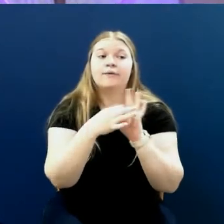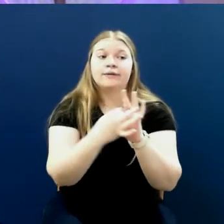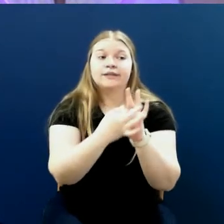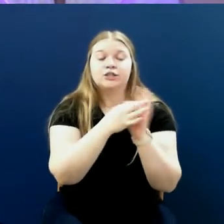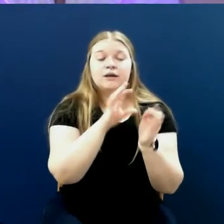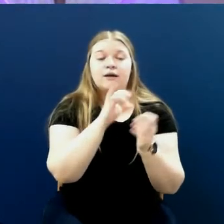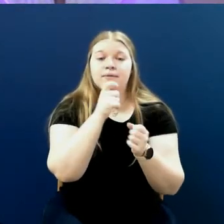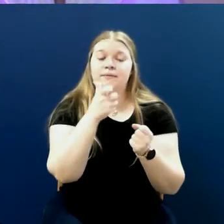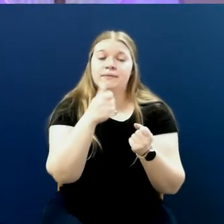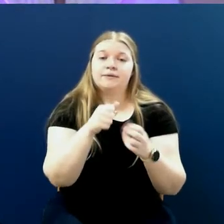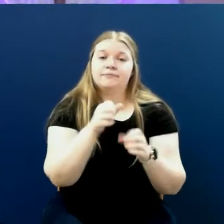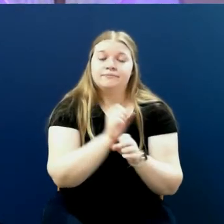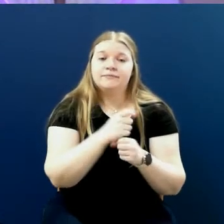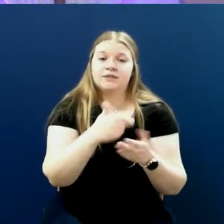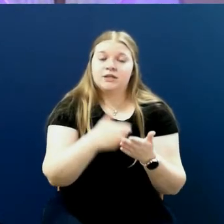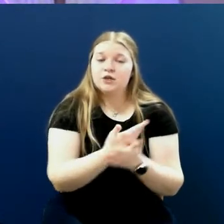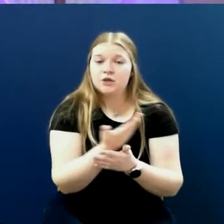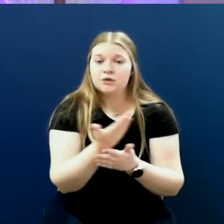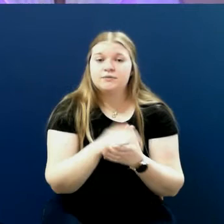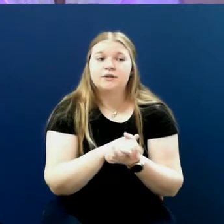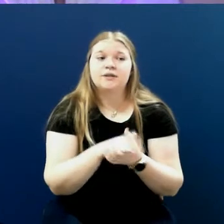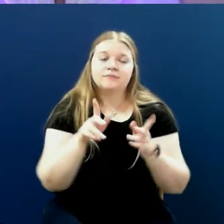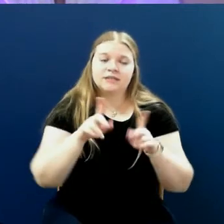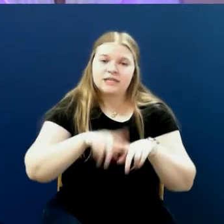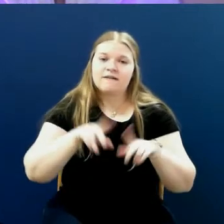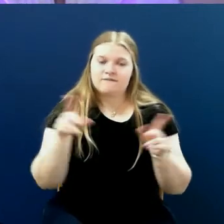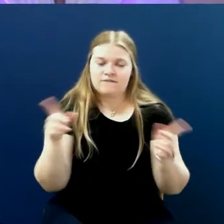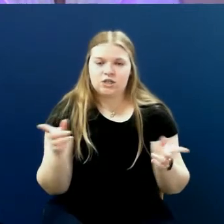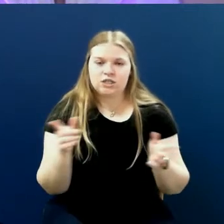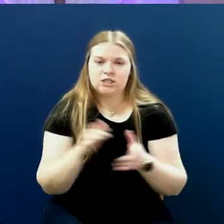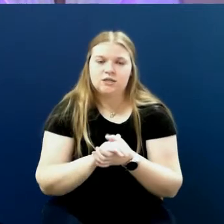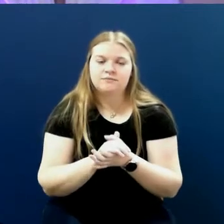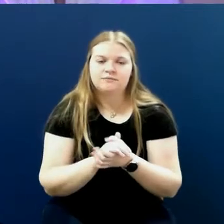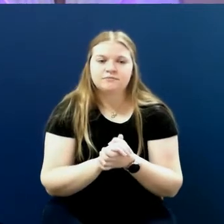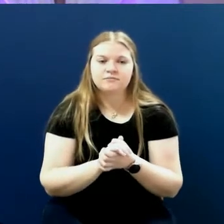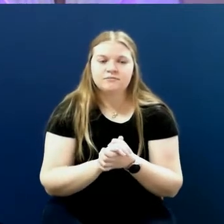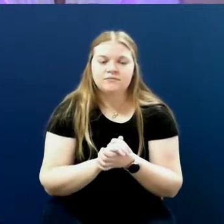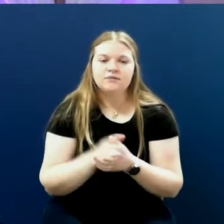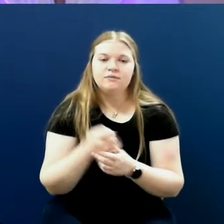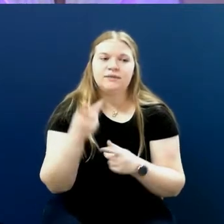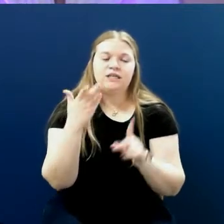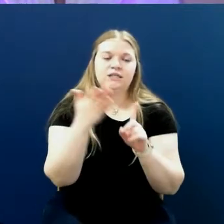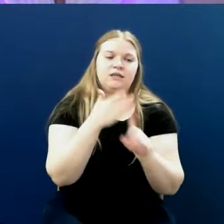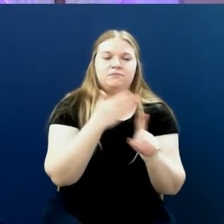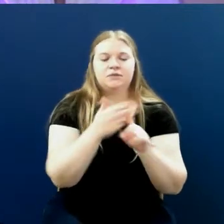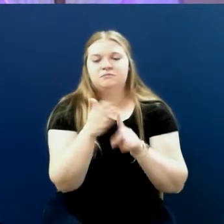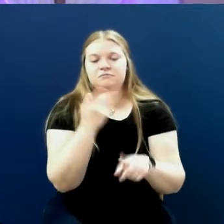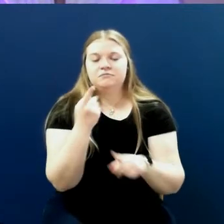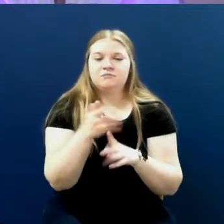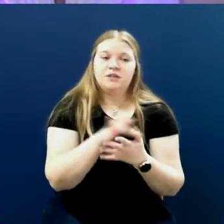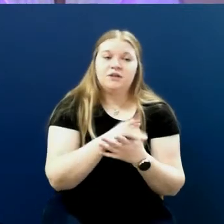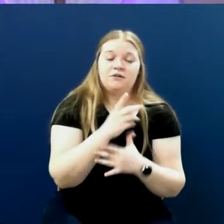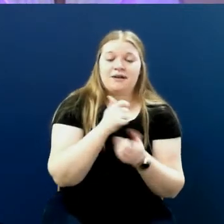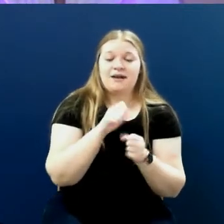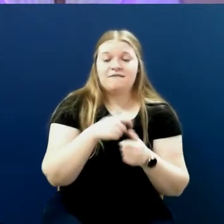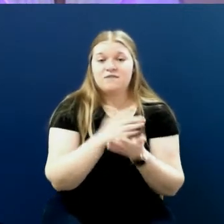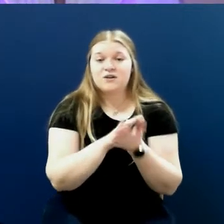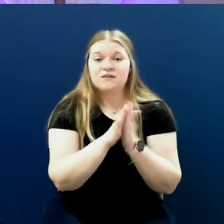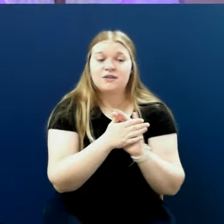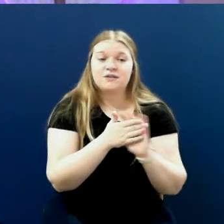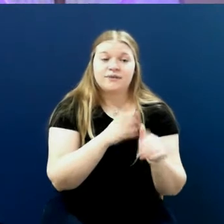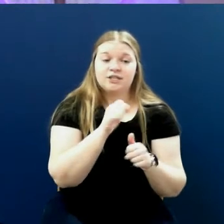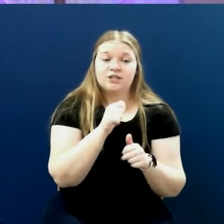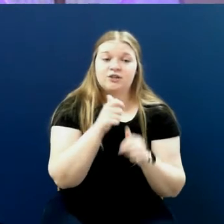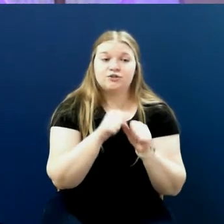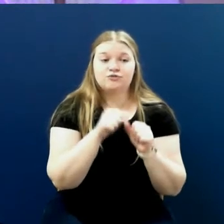been restored. And there's a big difference between that. Somebody's been slapping you around. You can forgive them, but it doesn't mean you have to